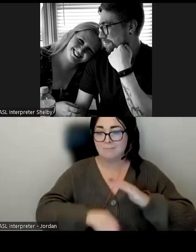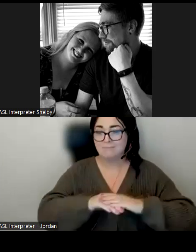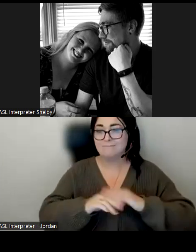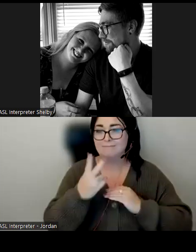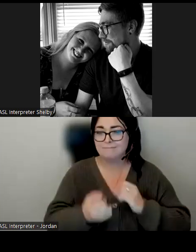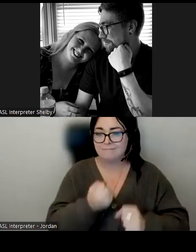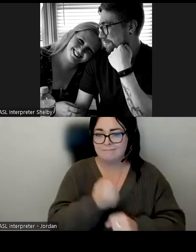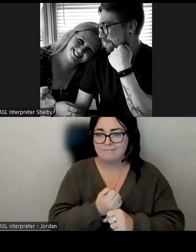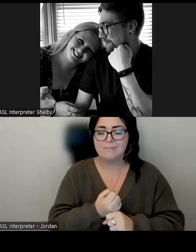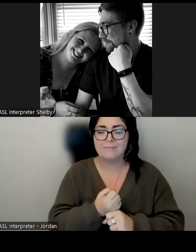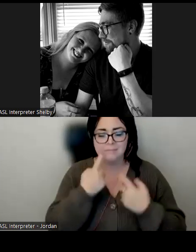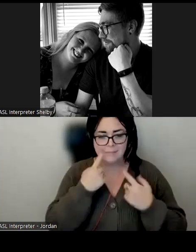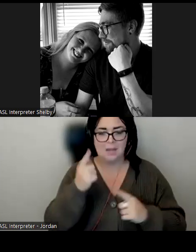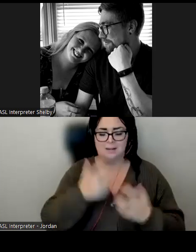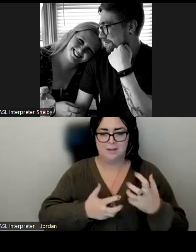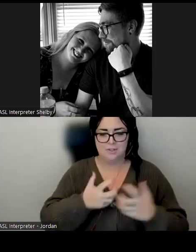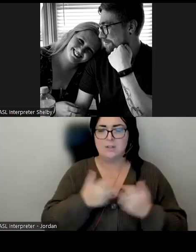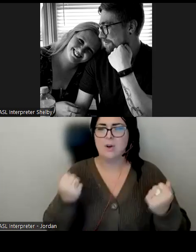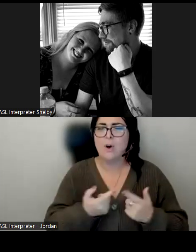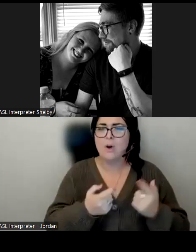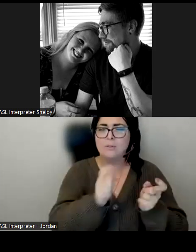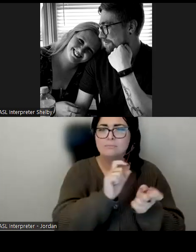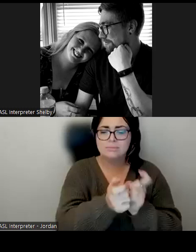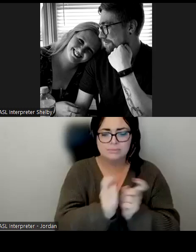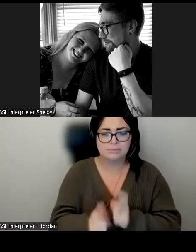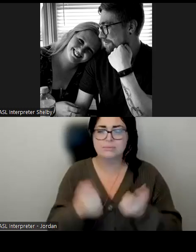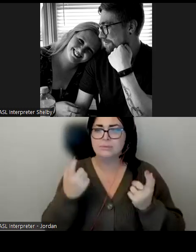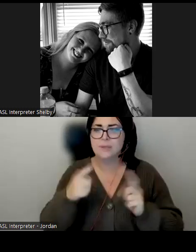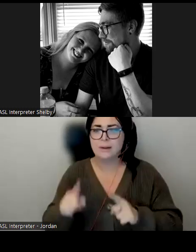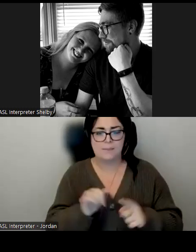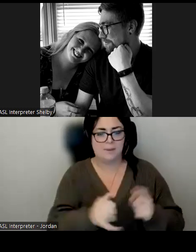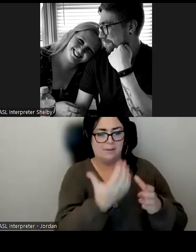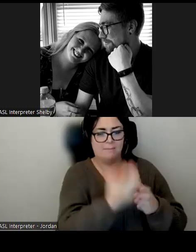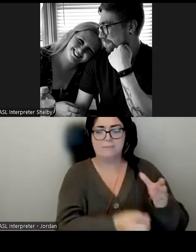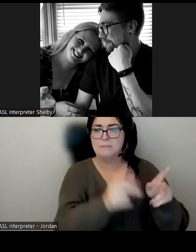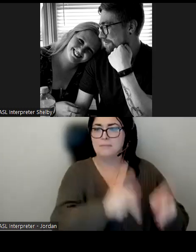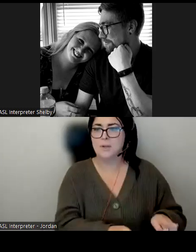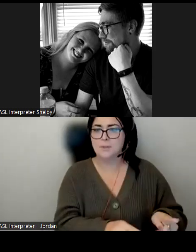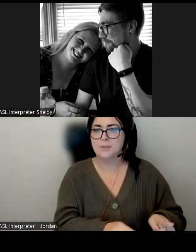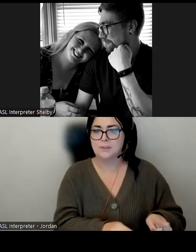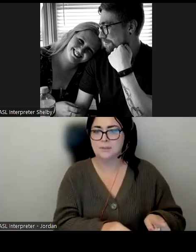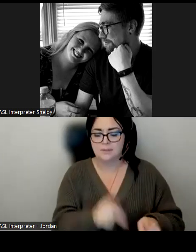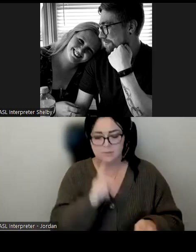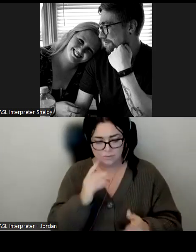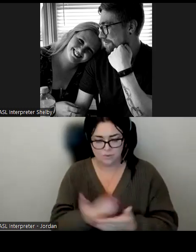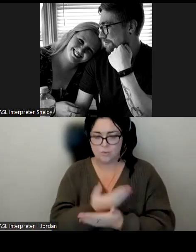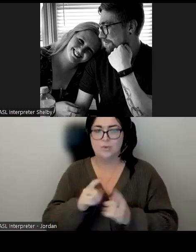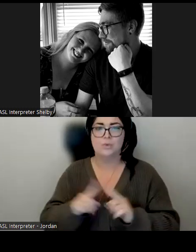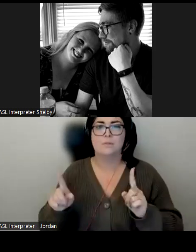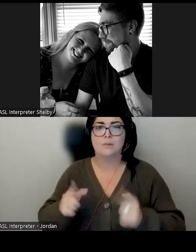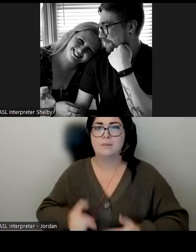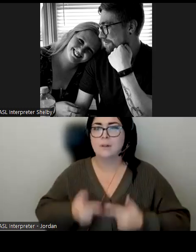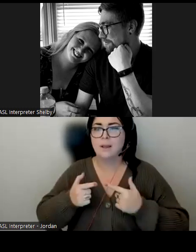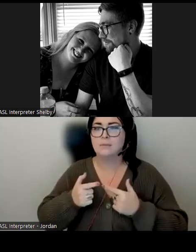years to adjust to all the changes that have occurred in our life because of the death of a loved one.